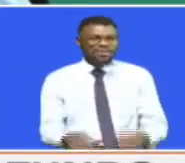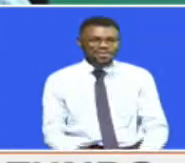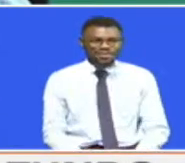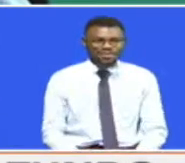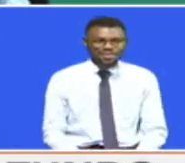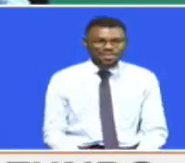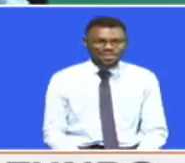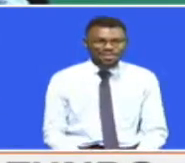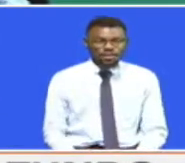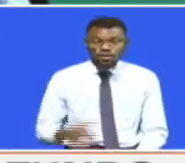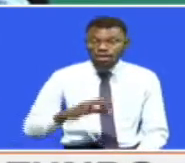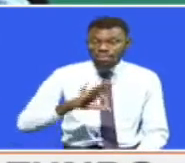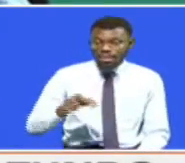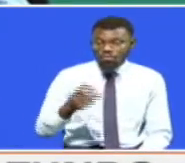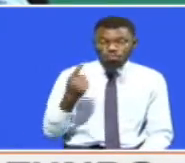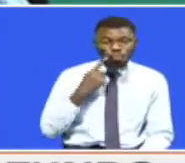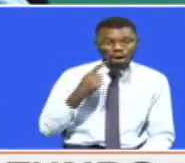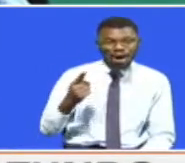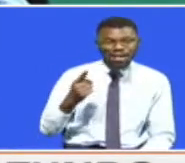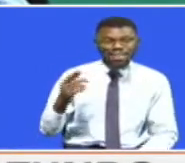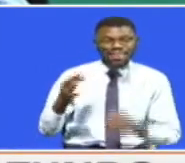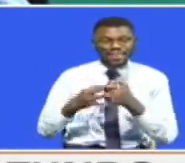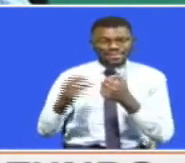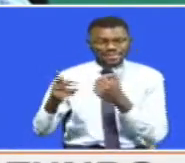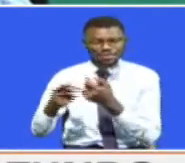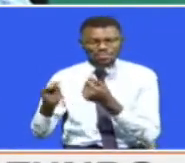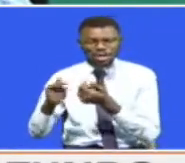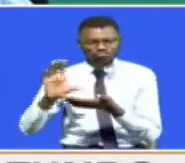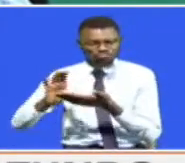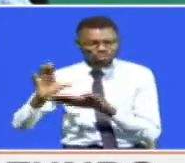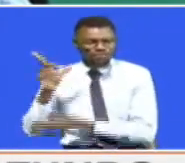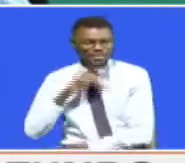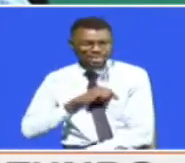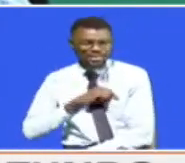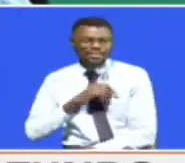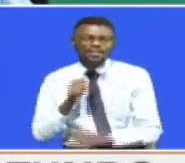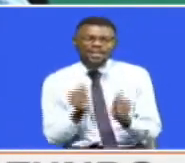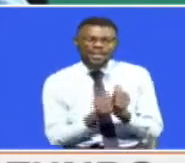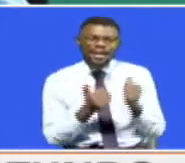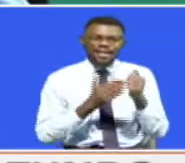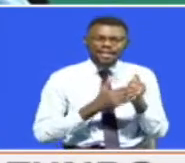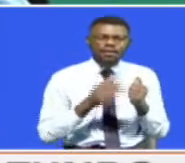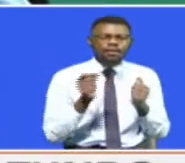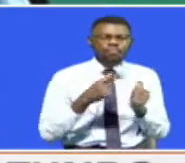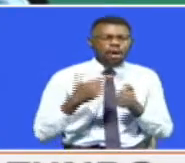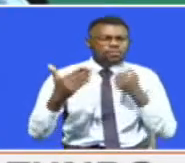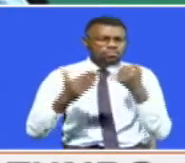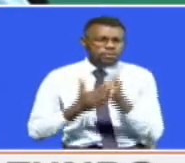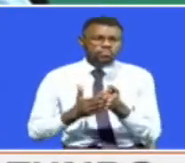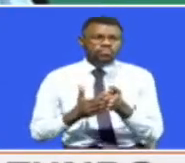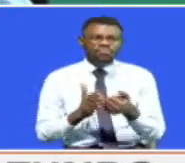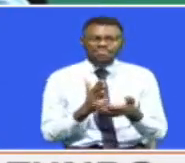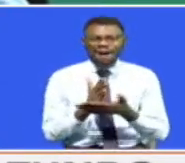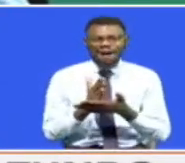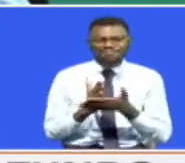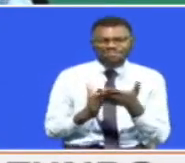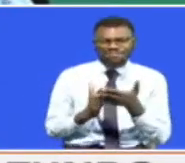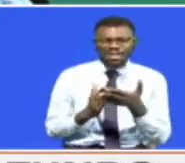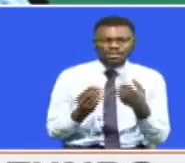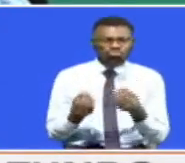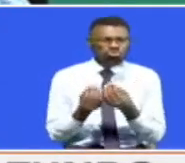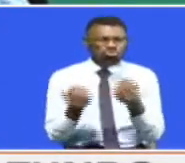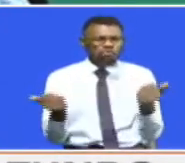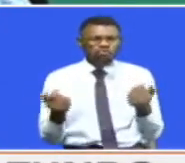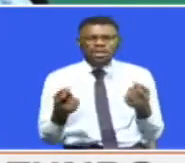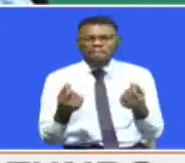2023. The 3,187 remitted on 19 September partially offset the arrears